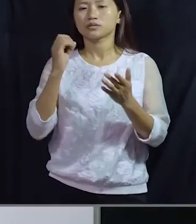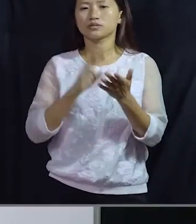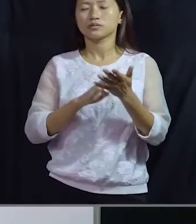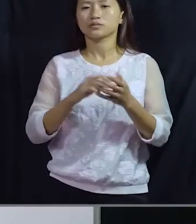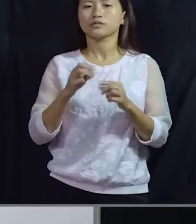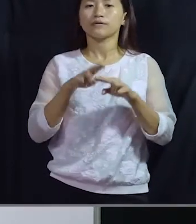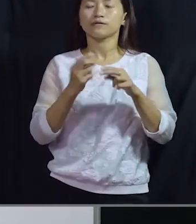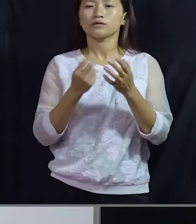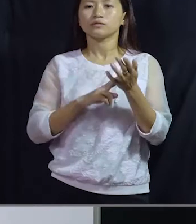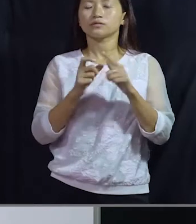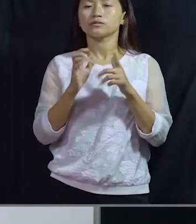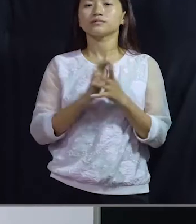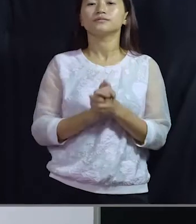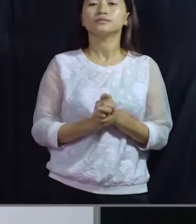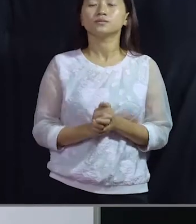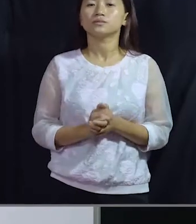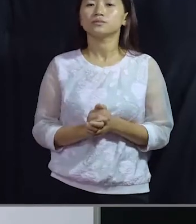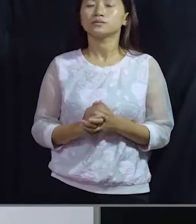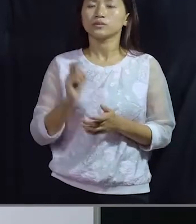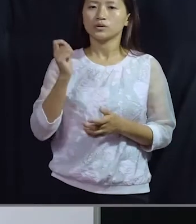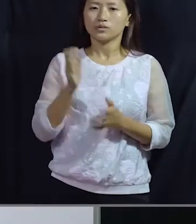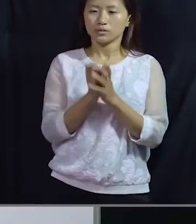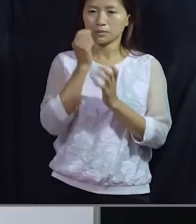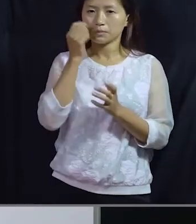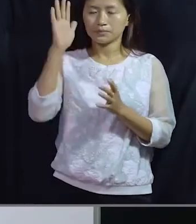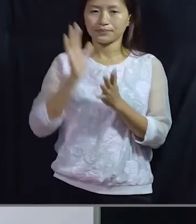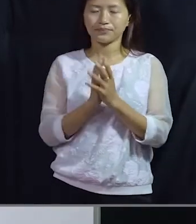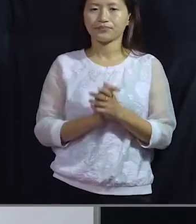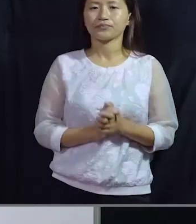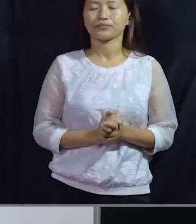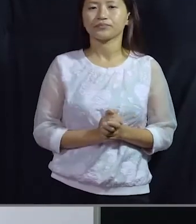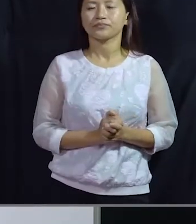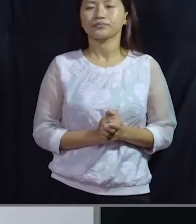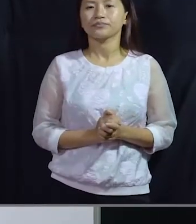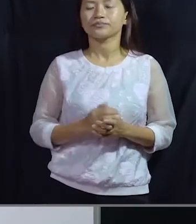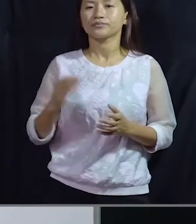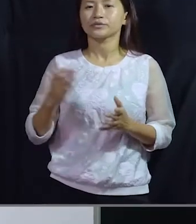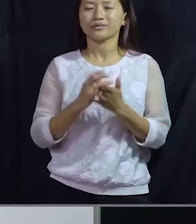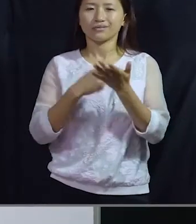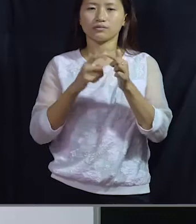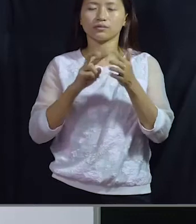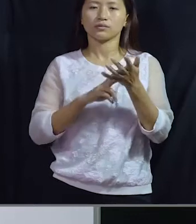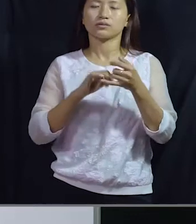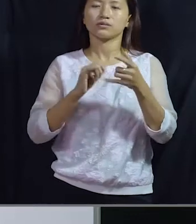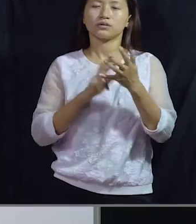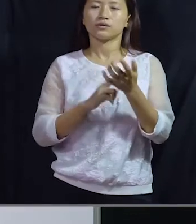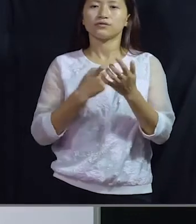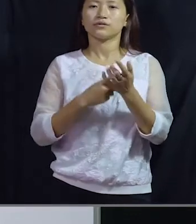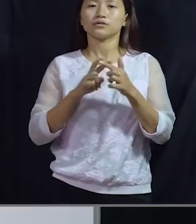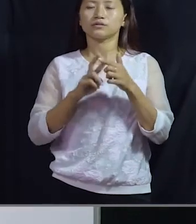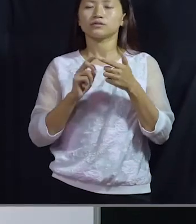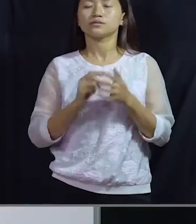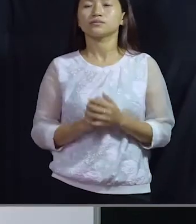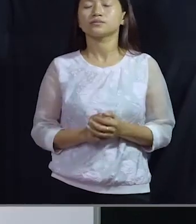compensation fund. This is by workman's compensation fund. This is also another type of reserve. This is also